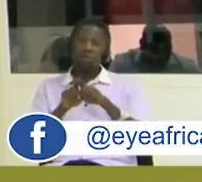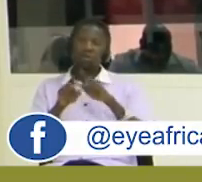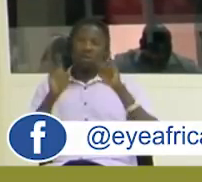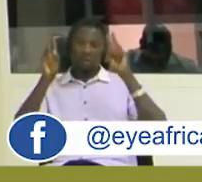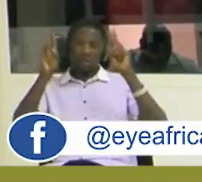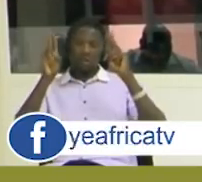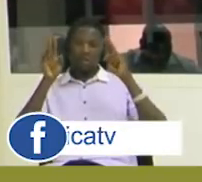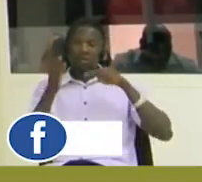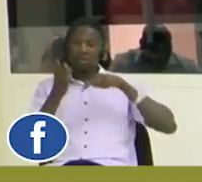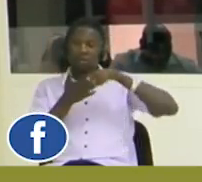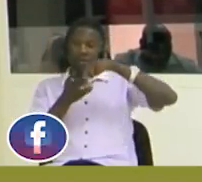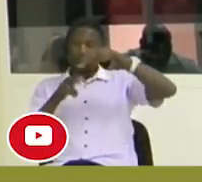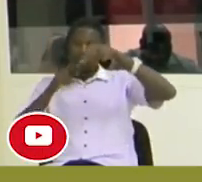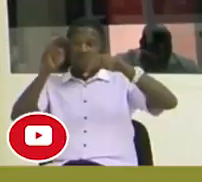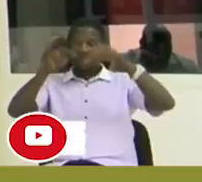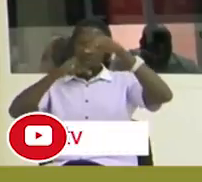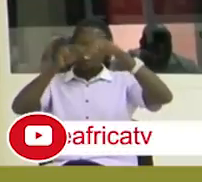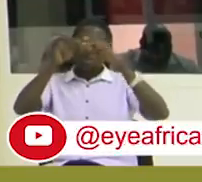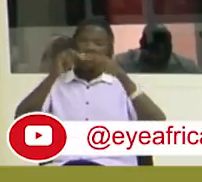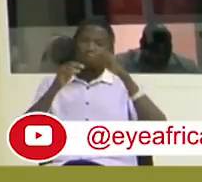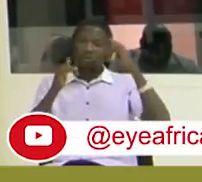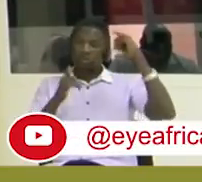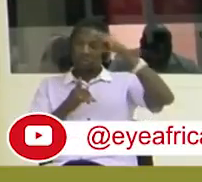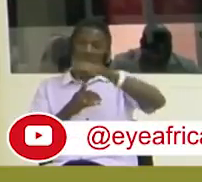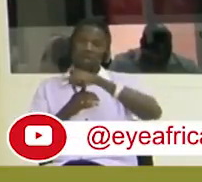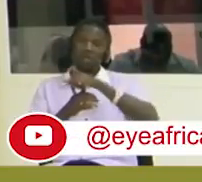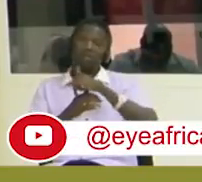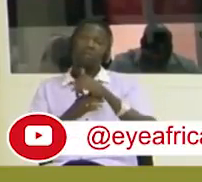the staircase of the plane.